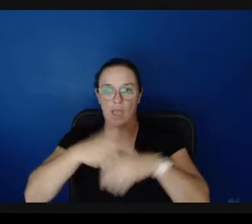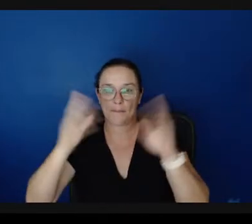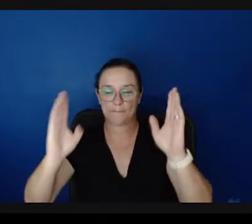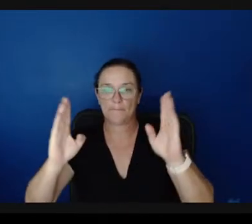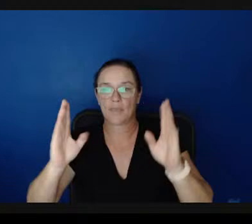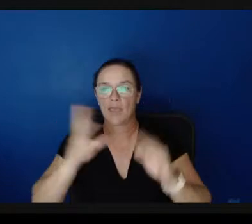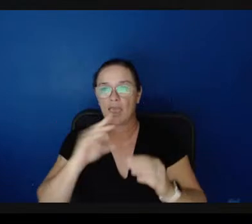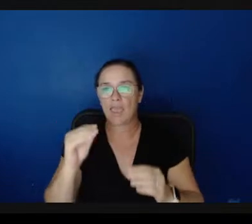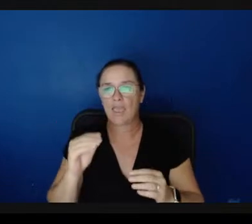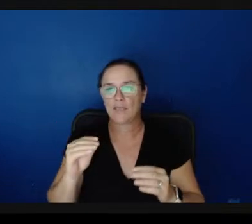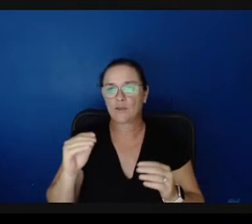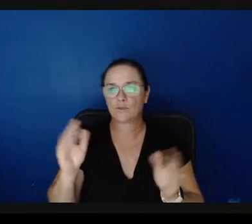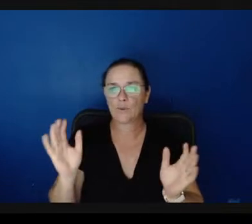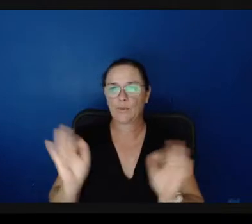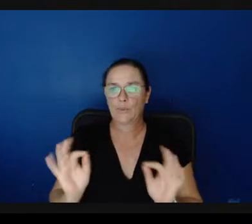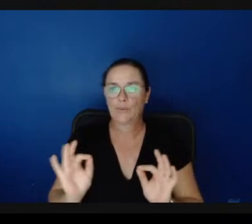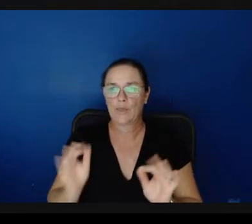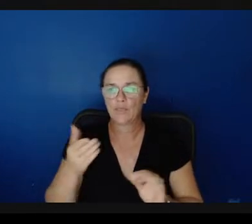little there is of Kilauea as well.